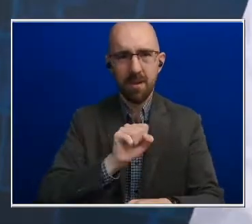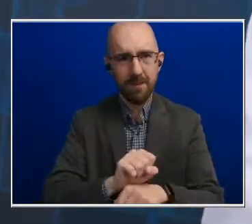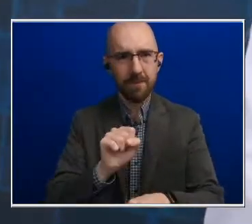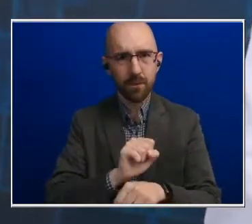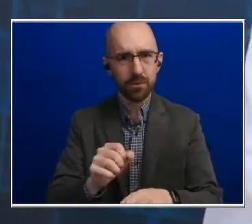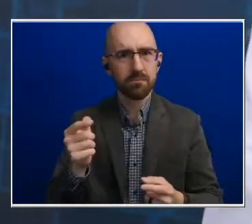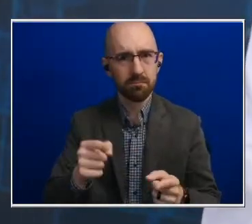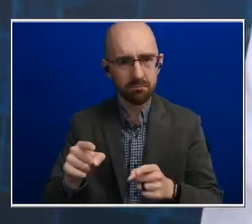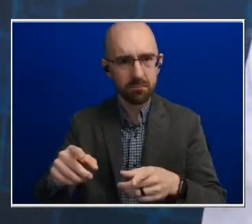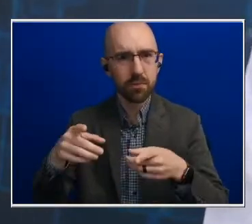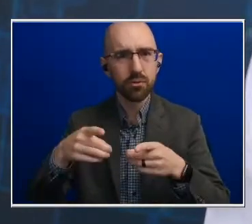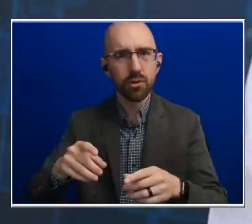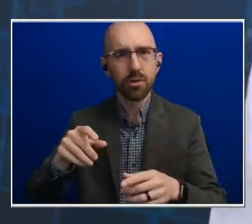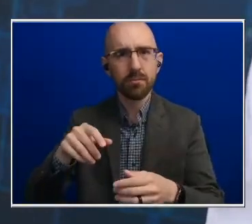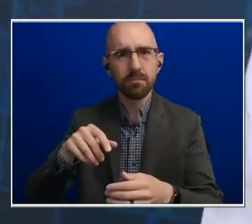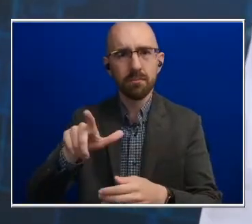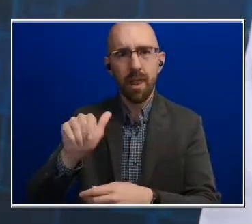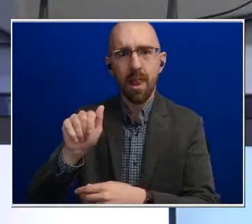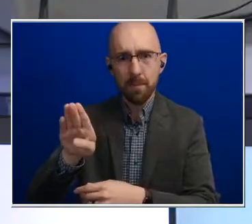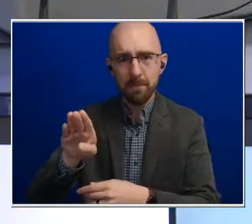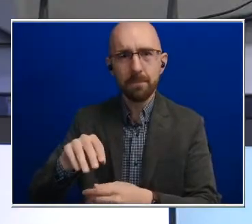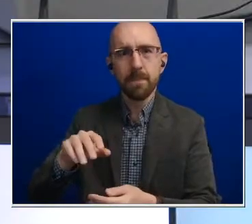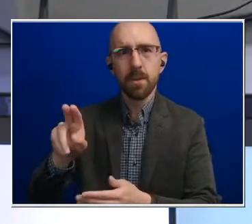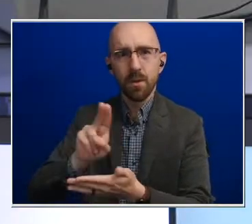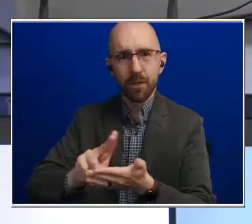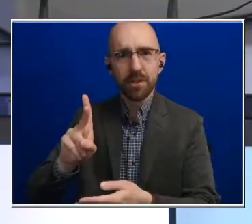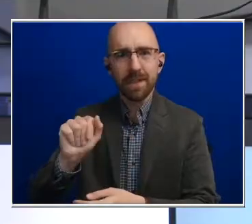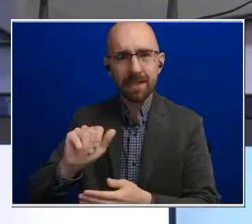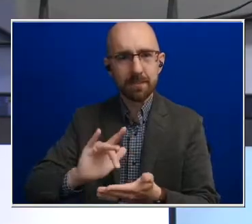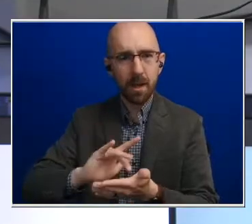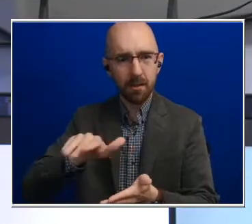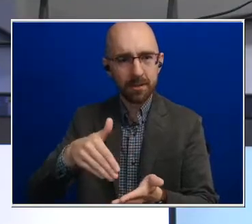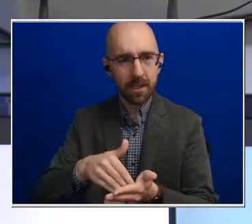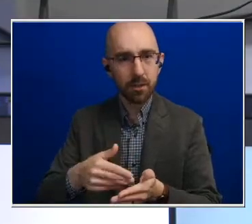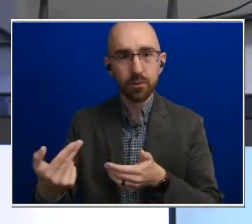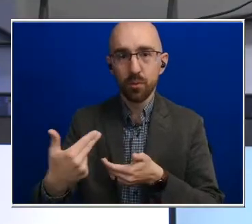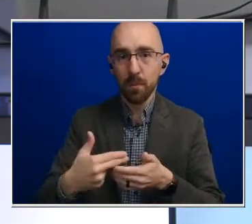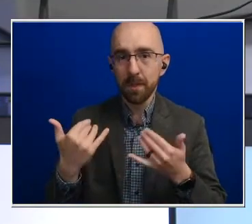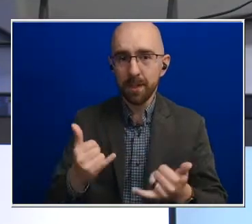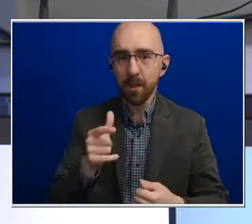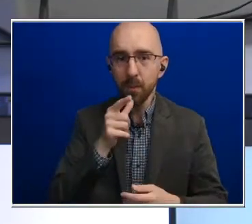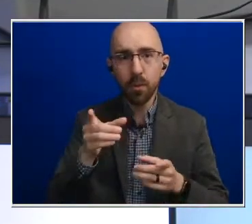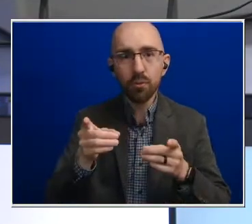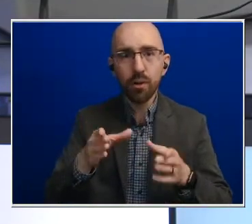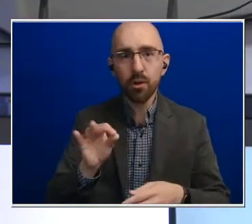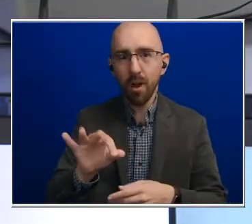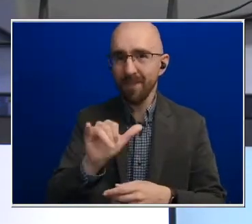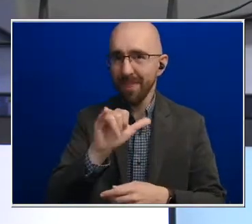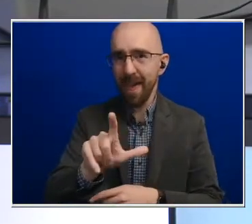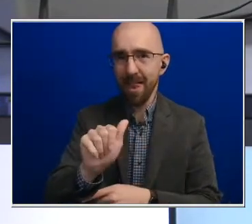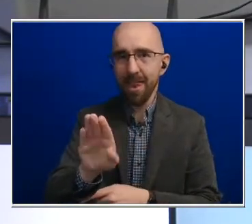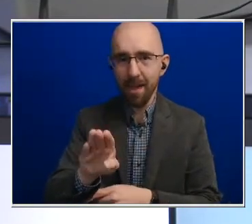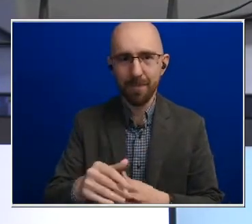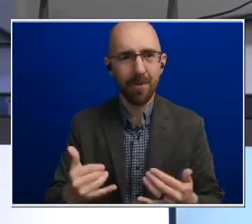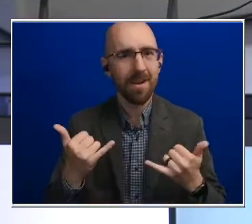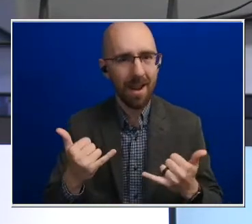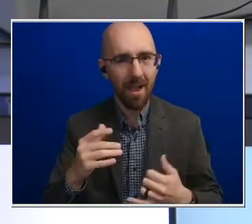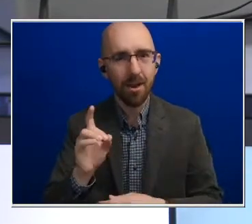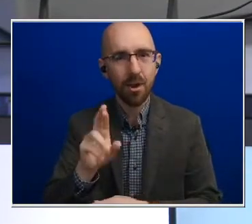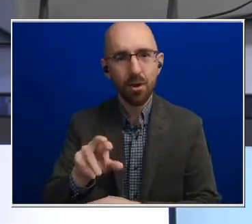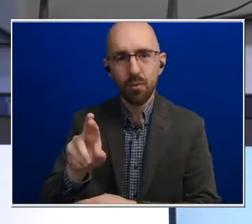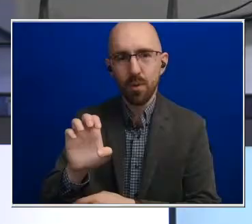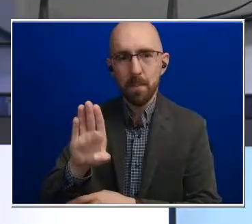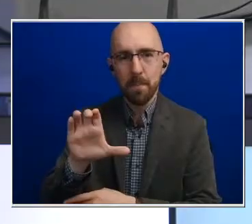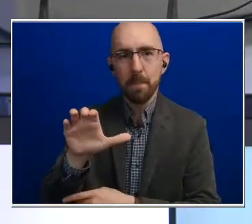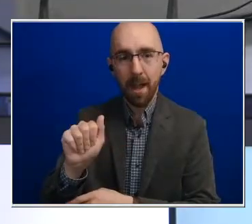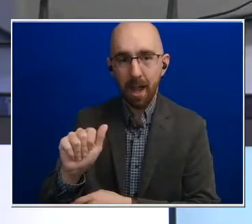at the University of Kansas Medical Center. And joining me today is the director of that lab. Okay, now, Dr. Rebecca Lepping. Did I say it right?